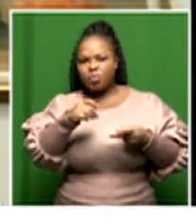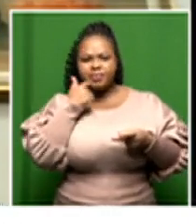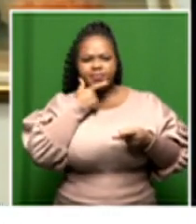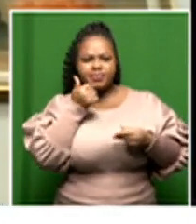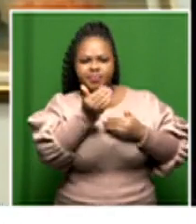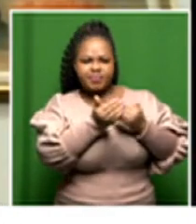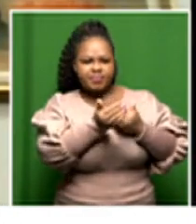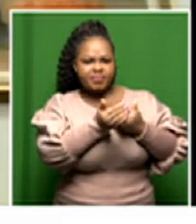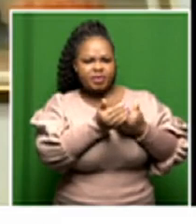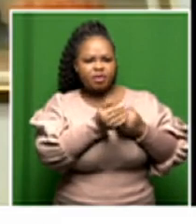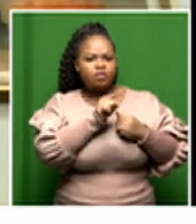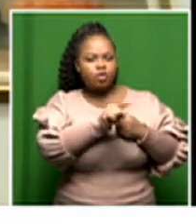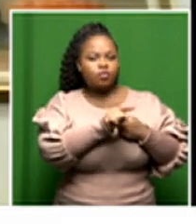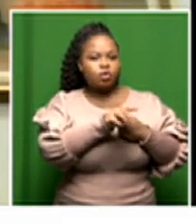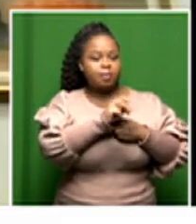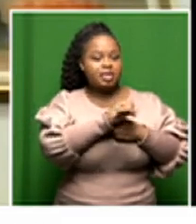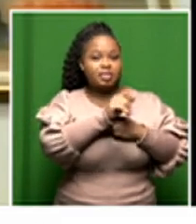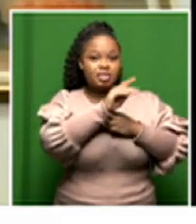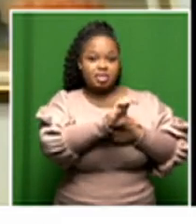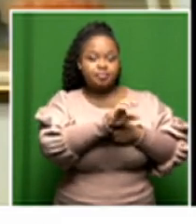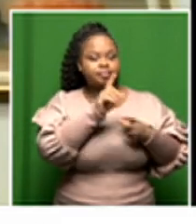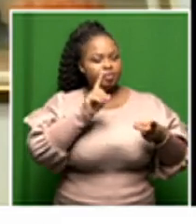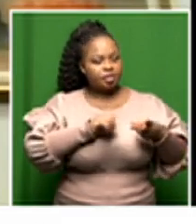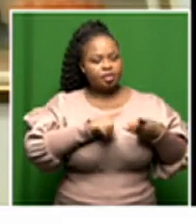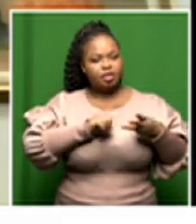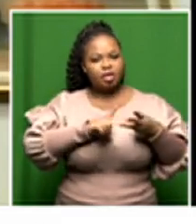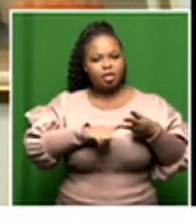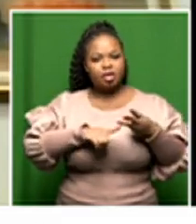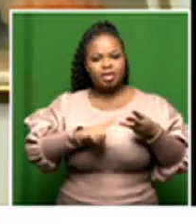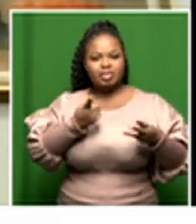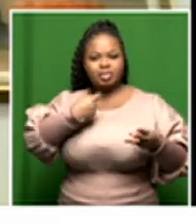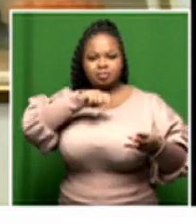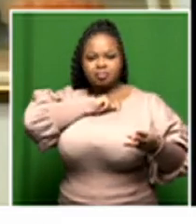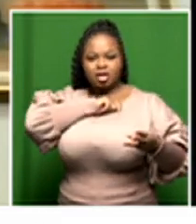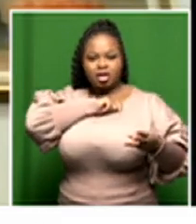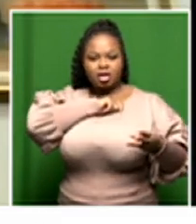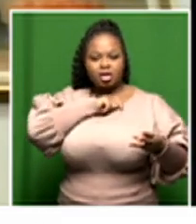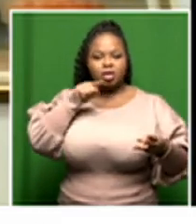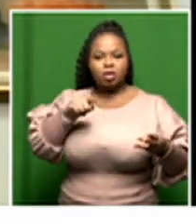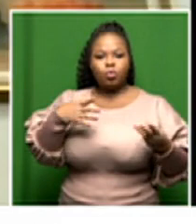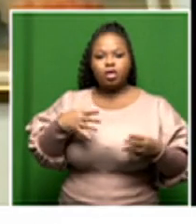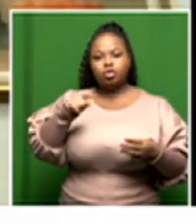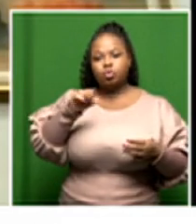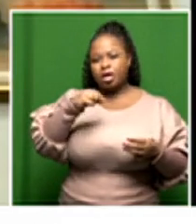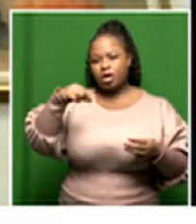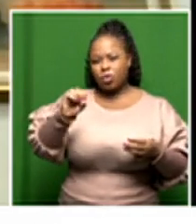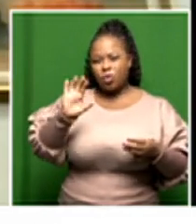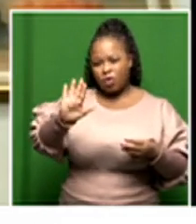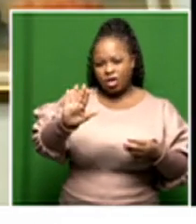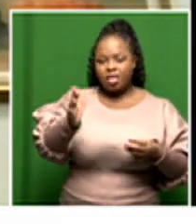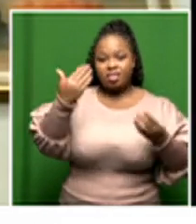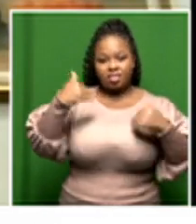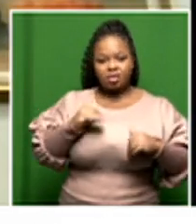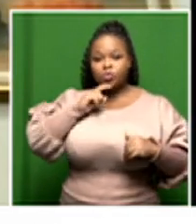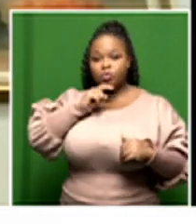away from Minsk. Then there's Port of Spain in Trinidad and Tobago. We